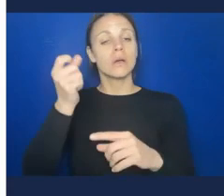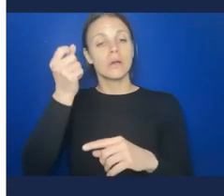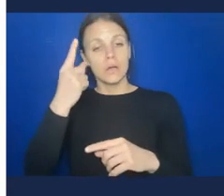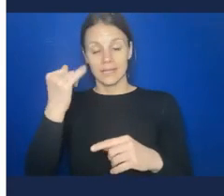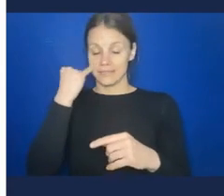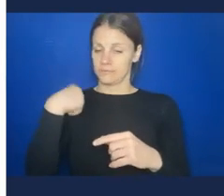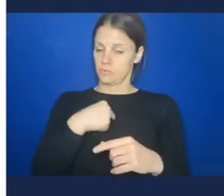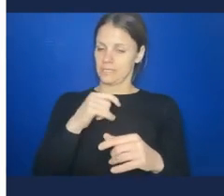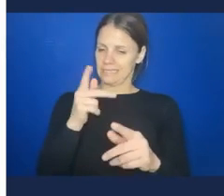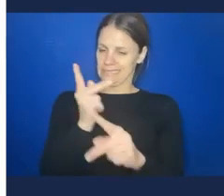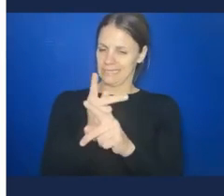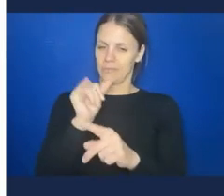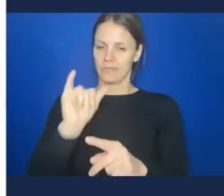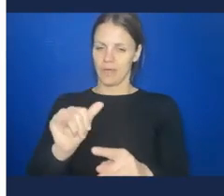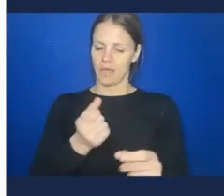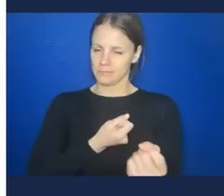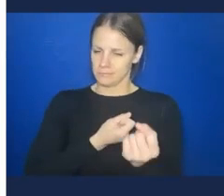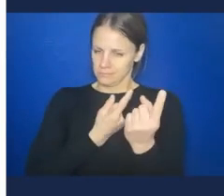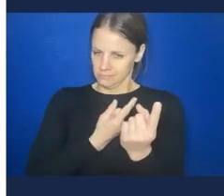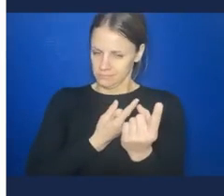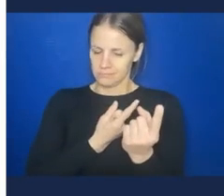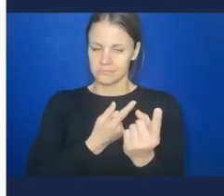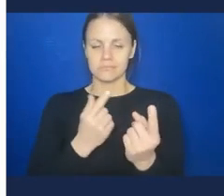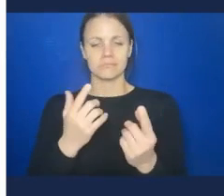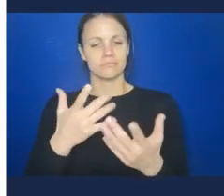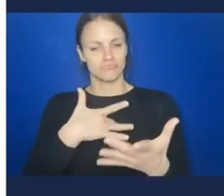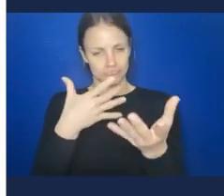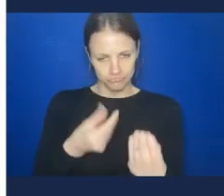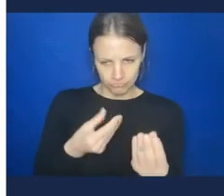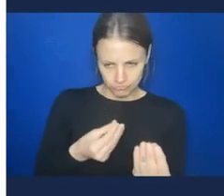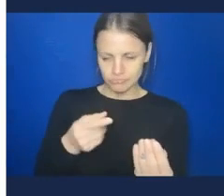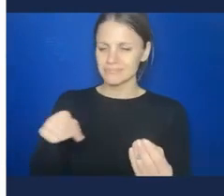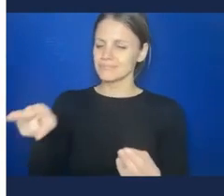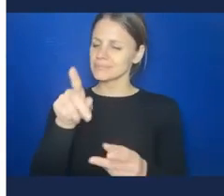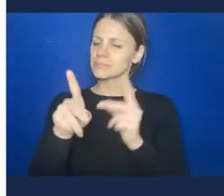same level of compassion and understanding that we have for people who have done